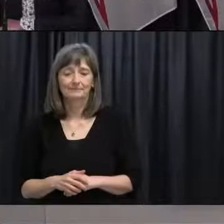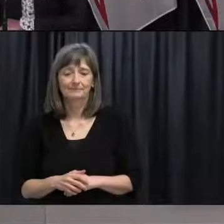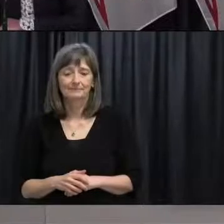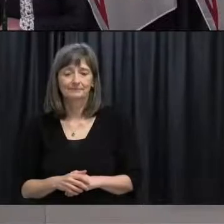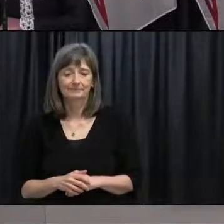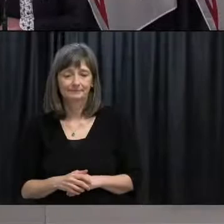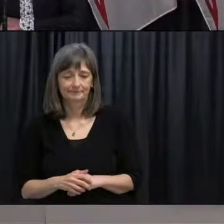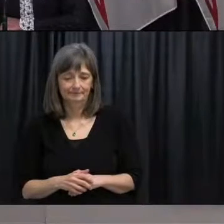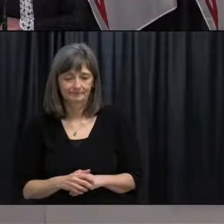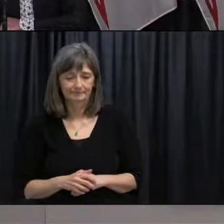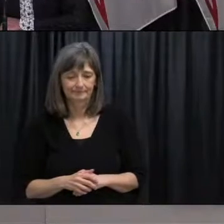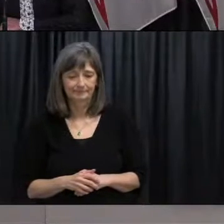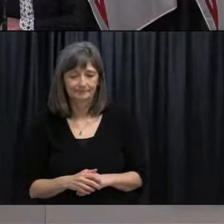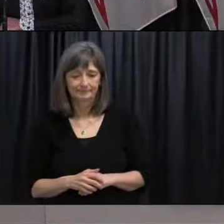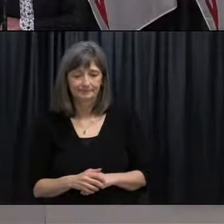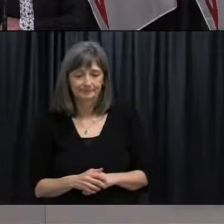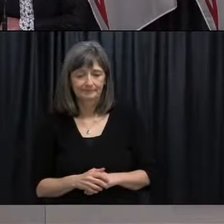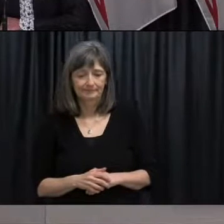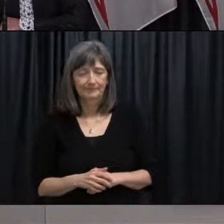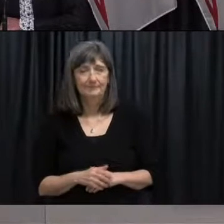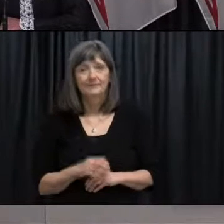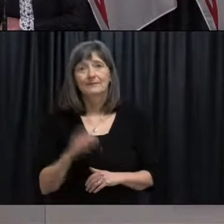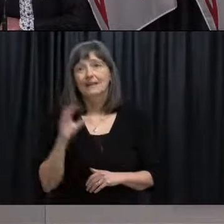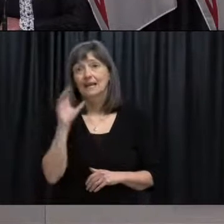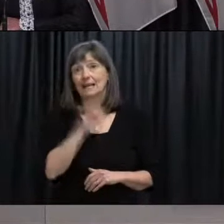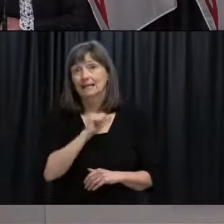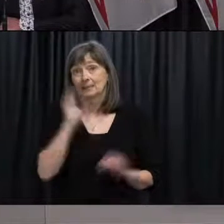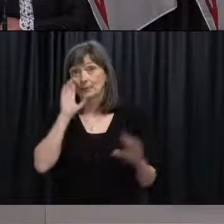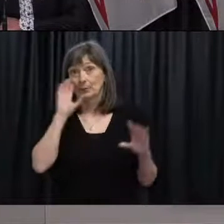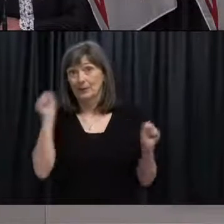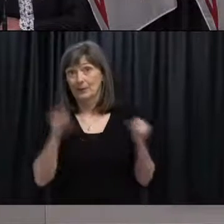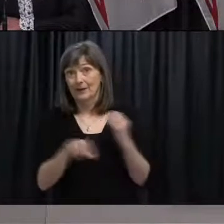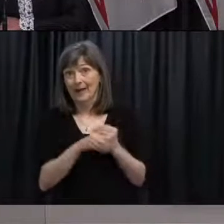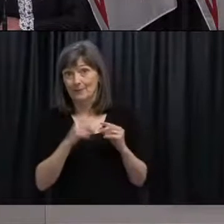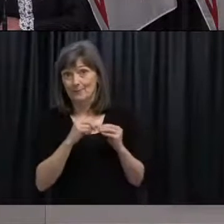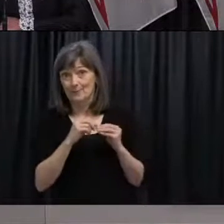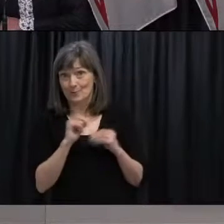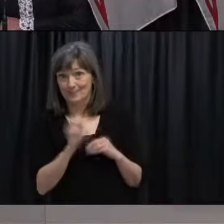Okay, thank you. I guess the Premier gets one more question.